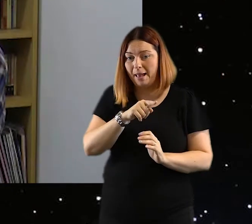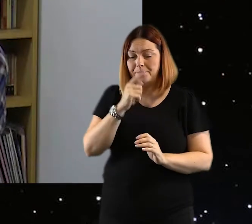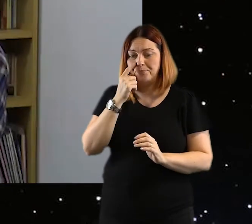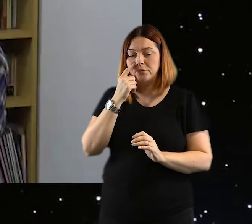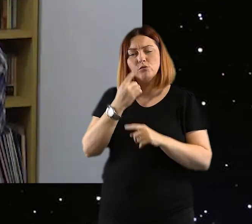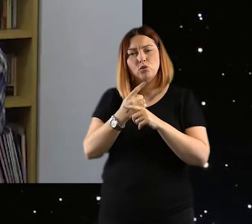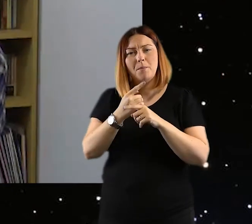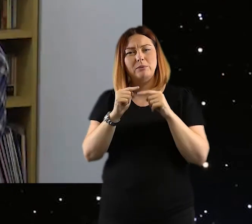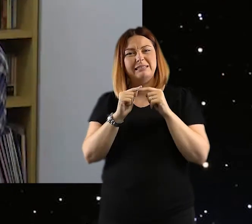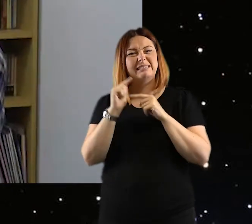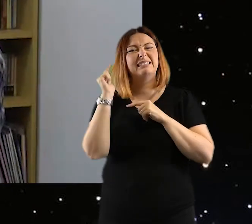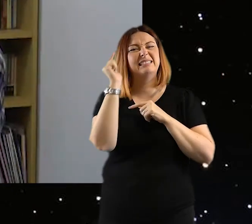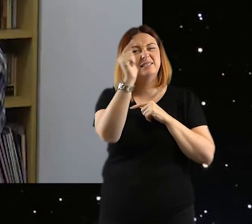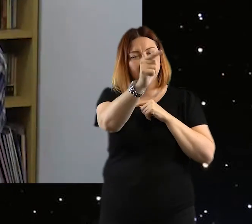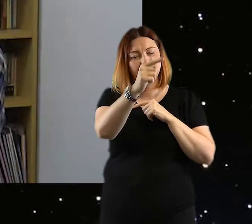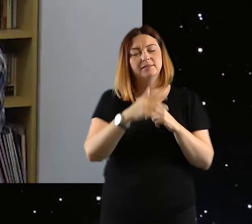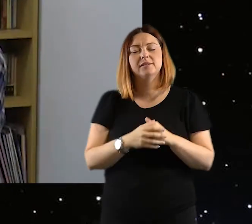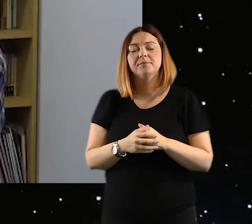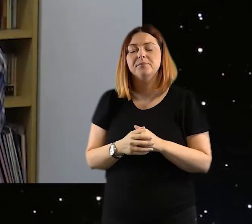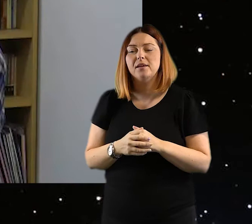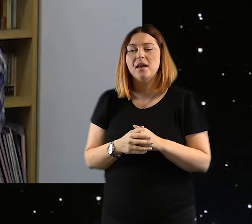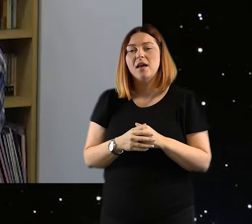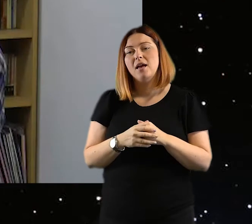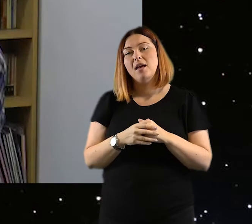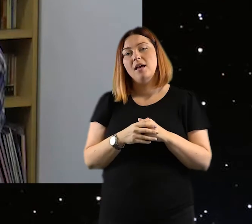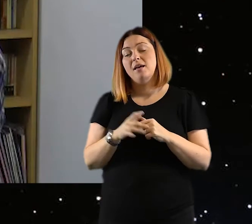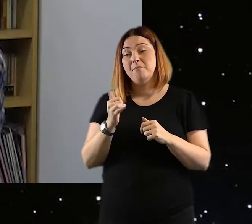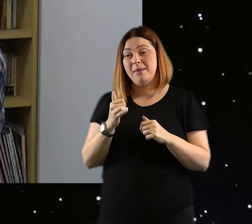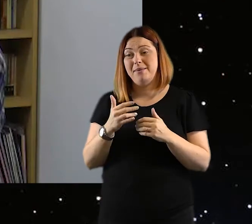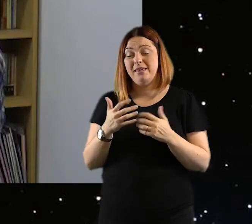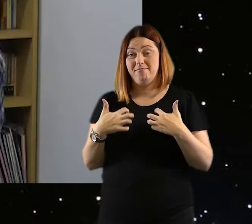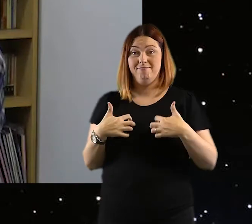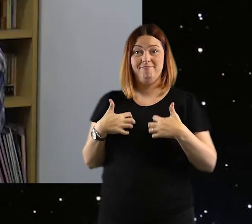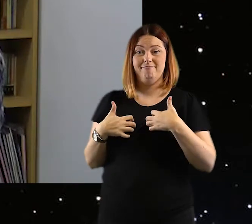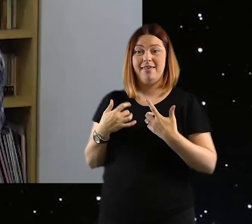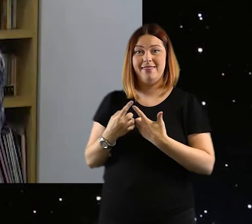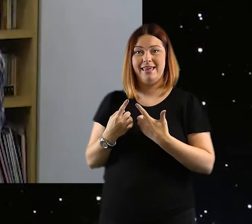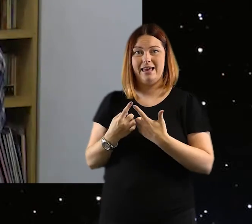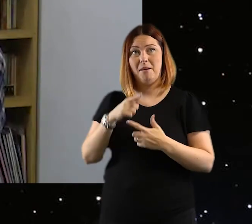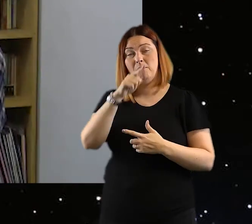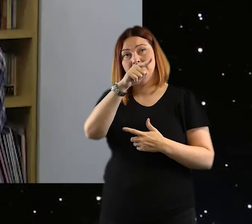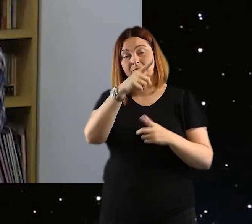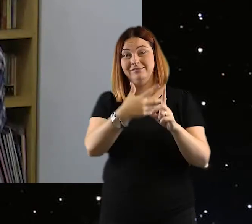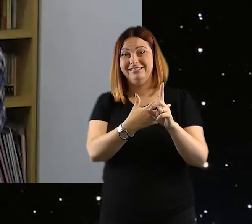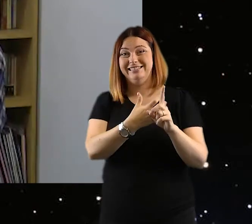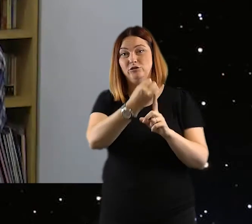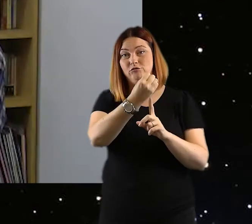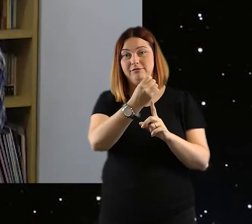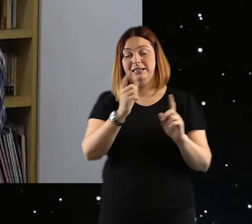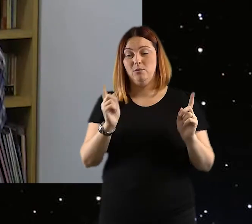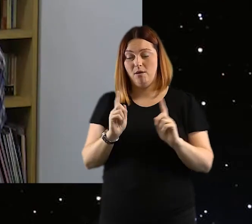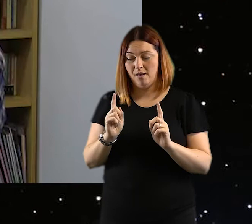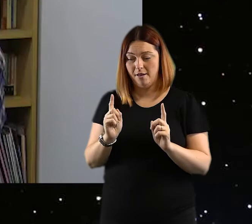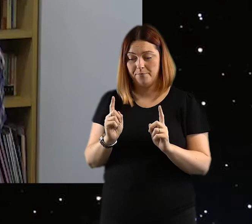that point about the distance. I think perhaps the most exciting thing about this discovery is